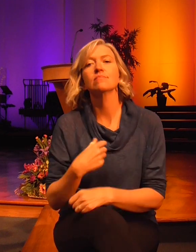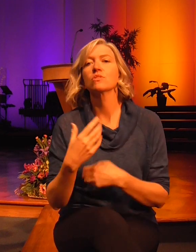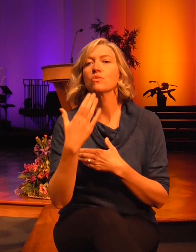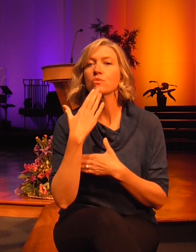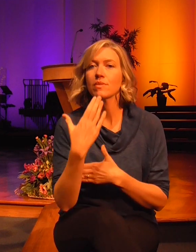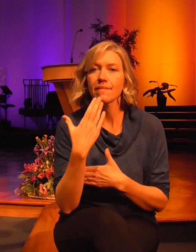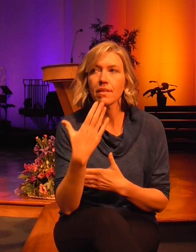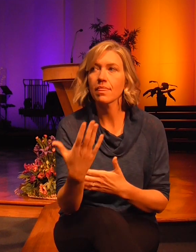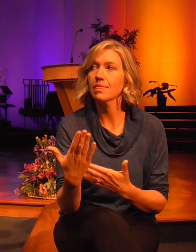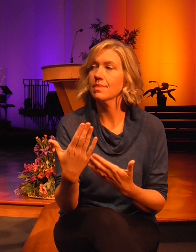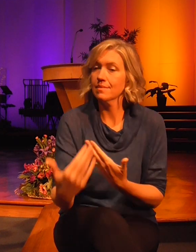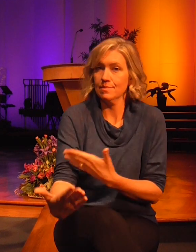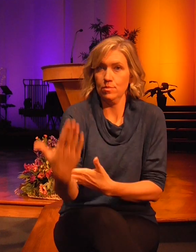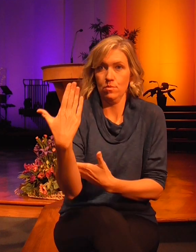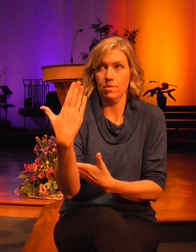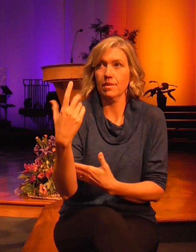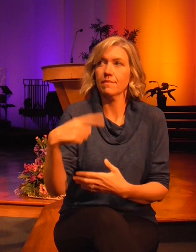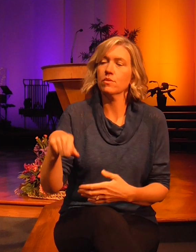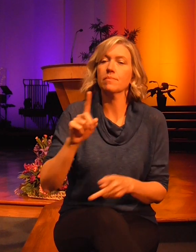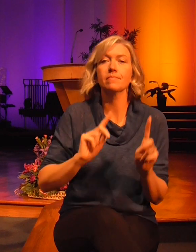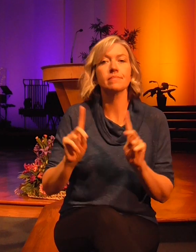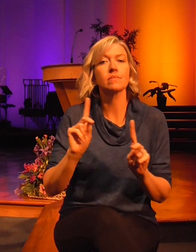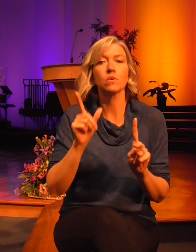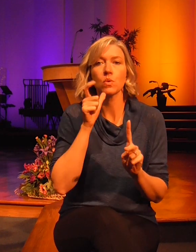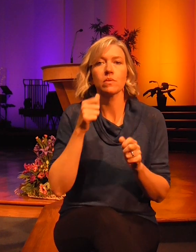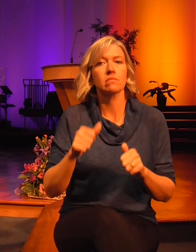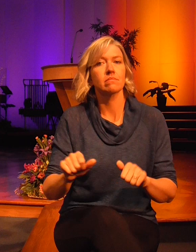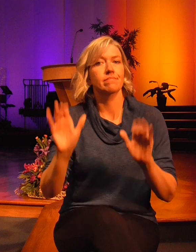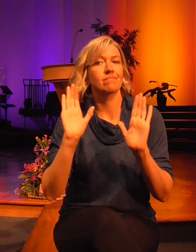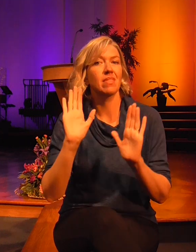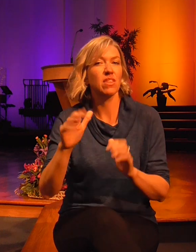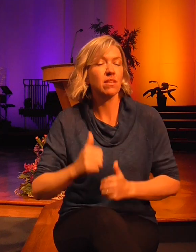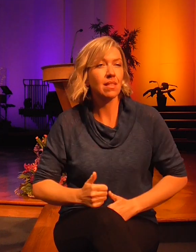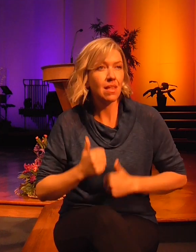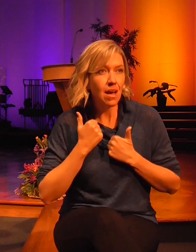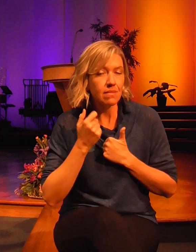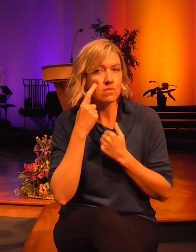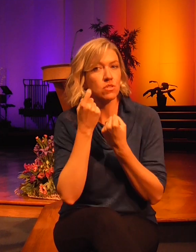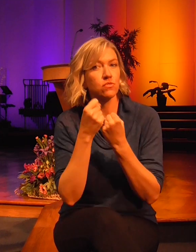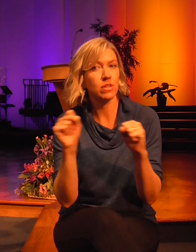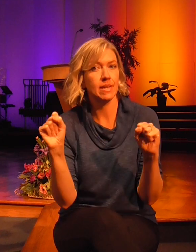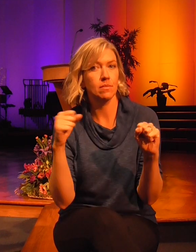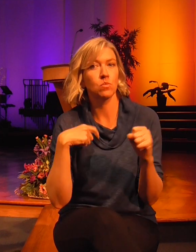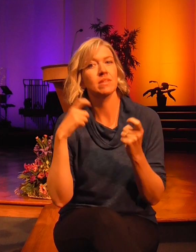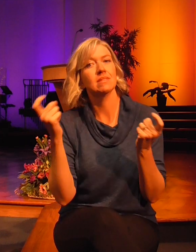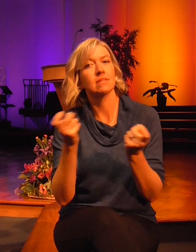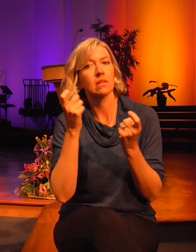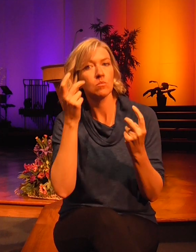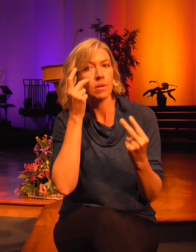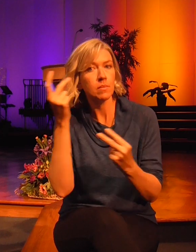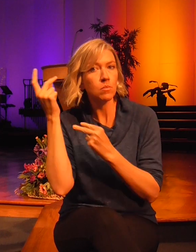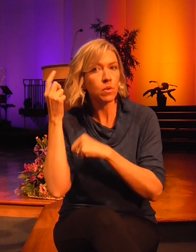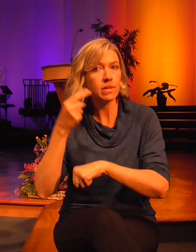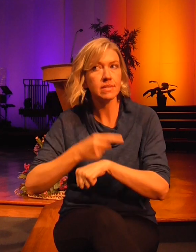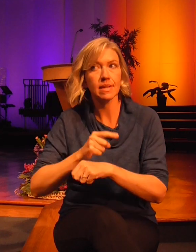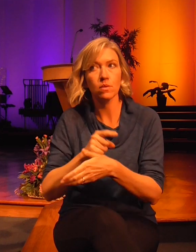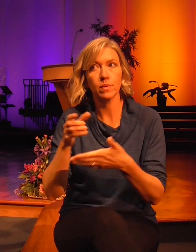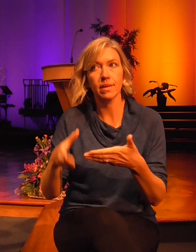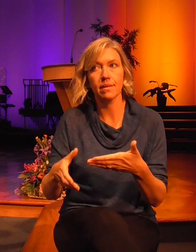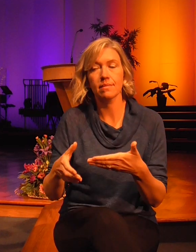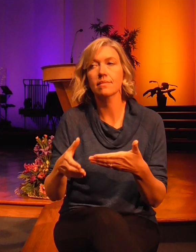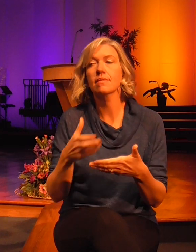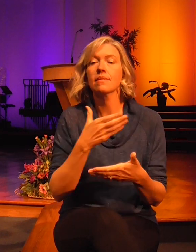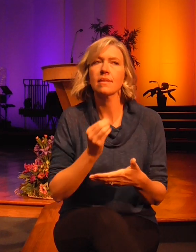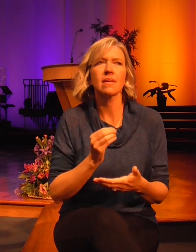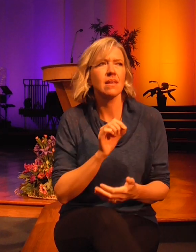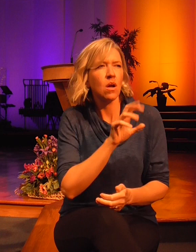of those who have given their lives for our freedom as we celebrate this Memorial Day weekend. And also in our